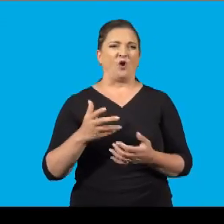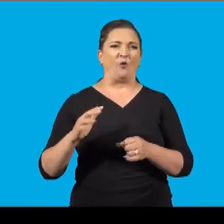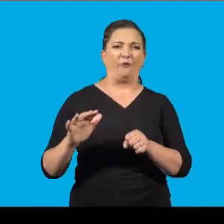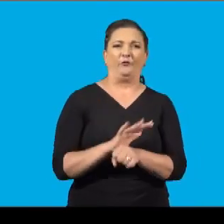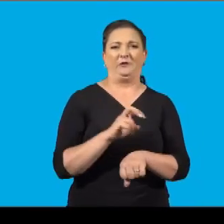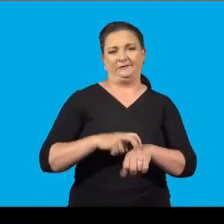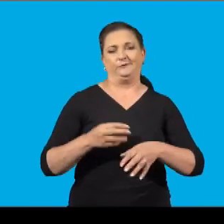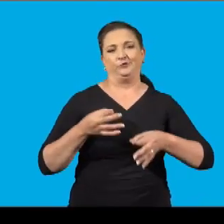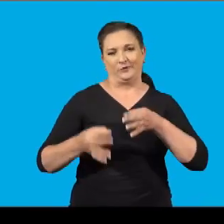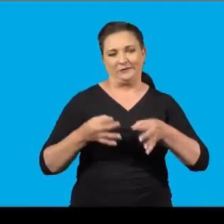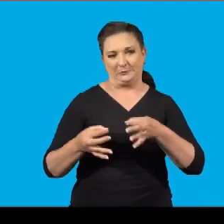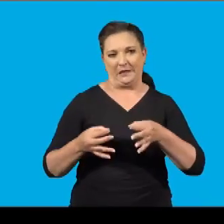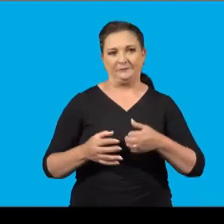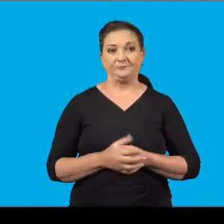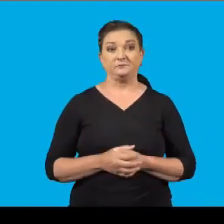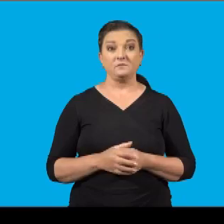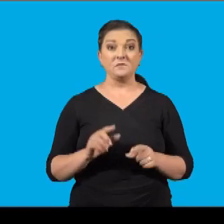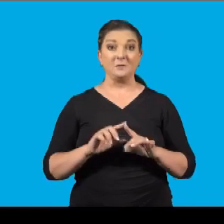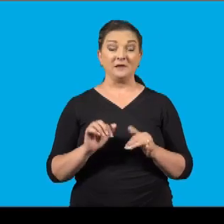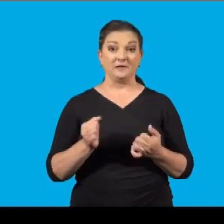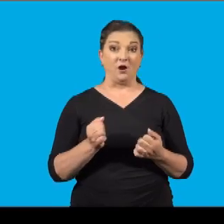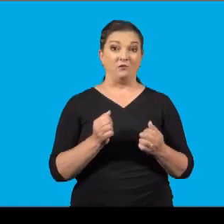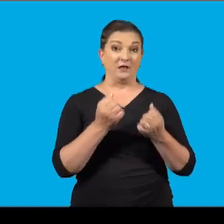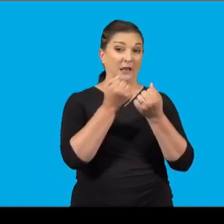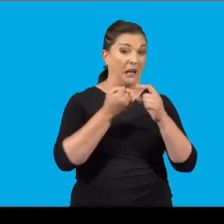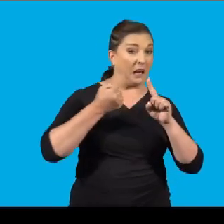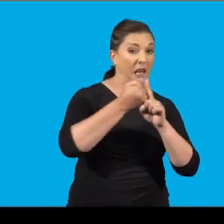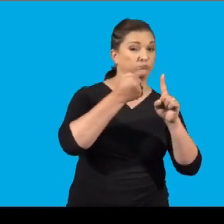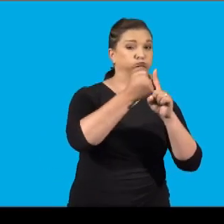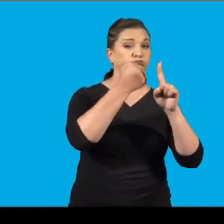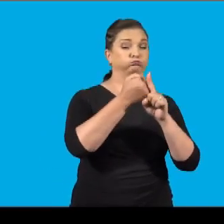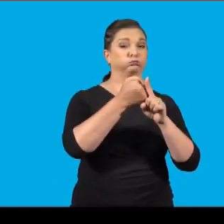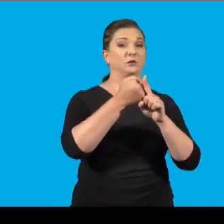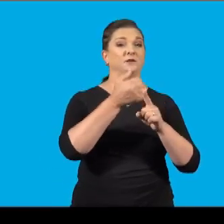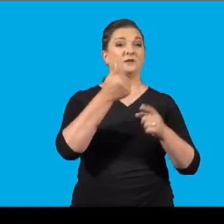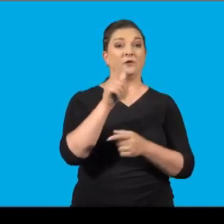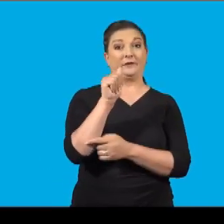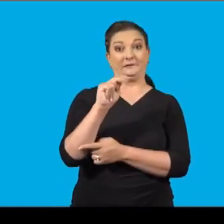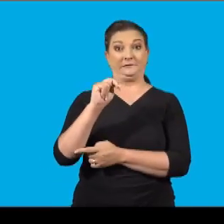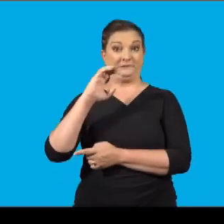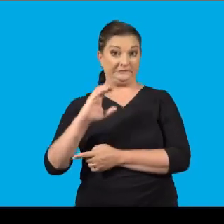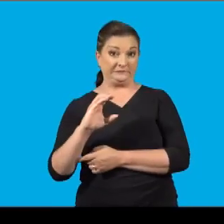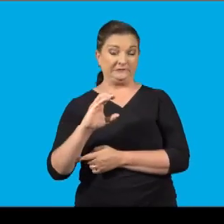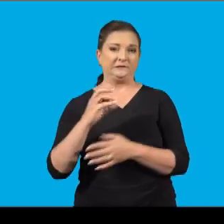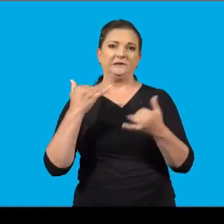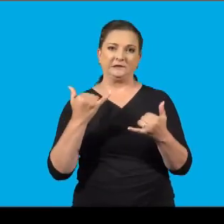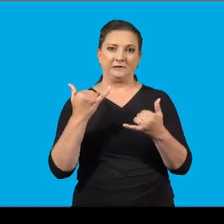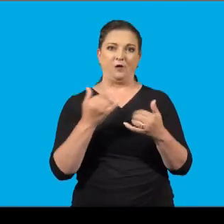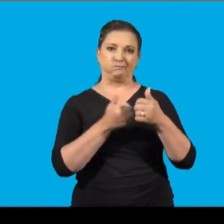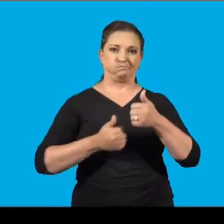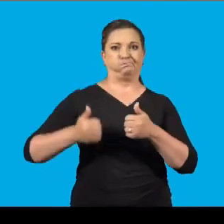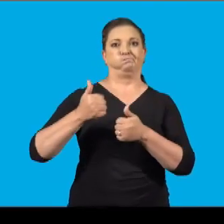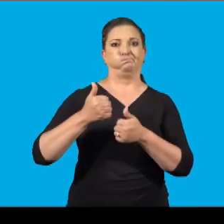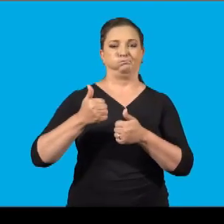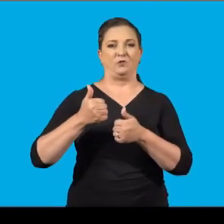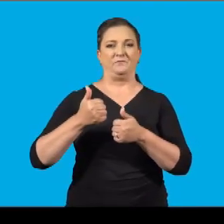explanations. Furthermore, the vehicle of their liberation, the African National Congress, ANC, was now in